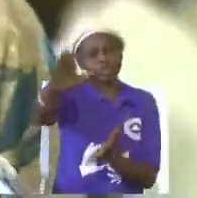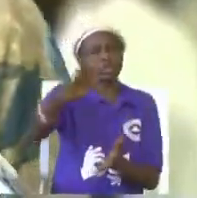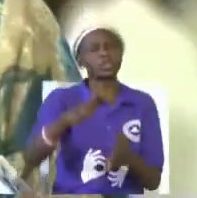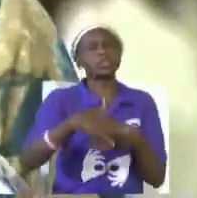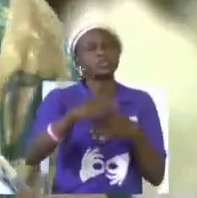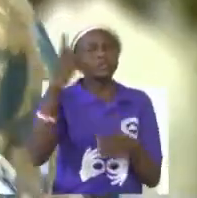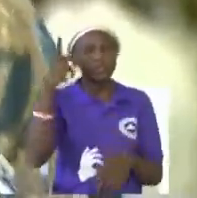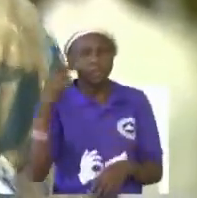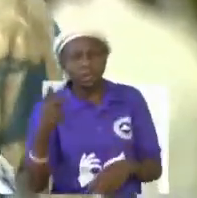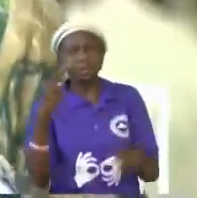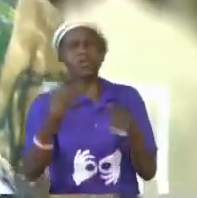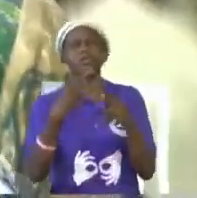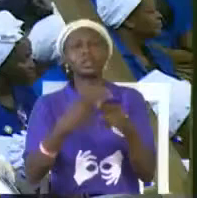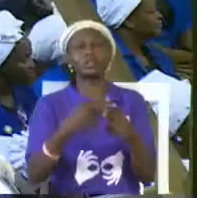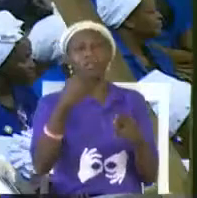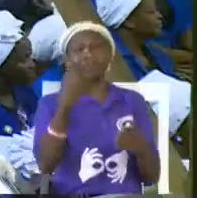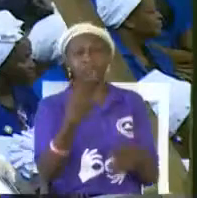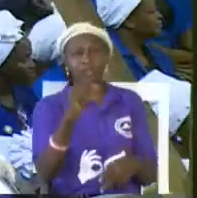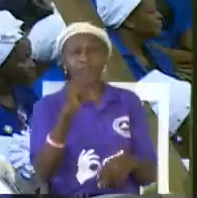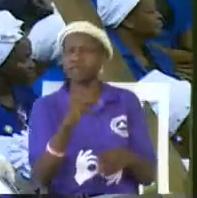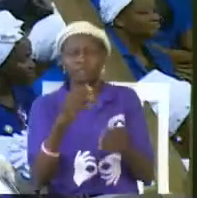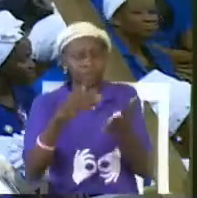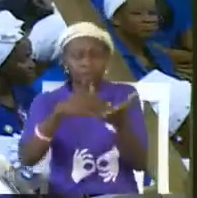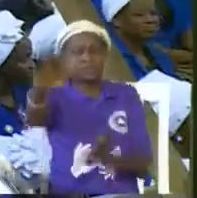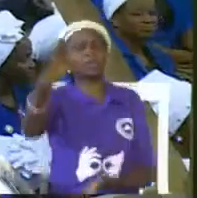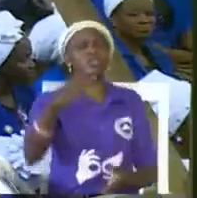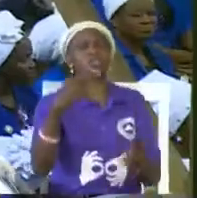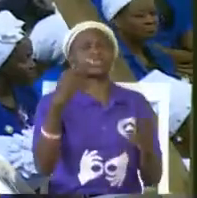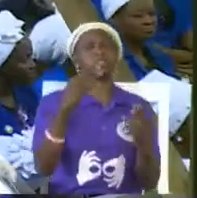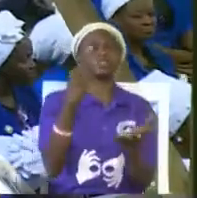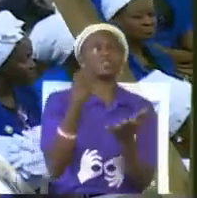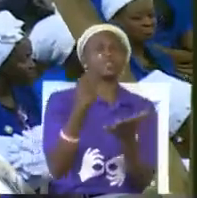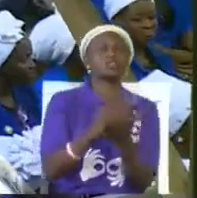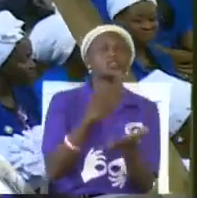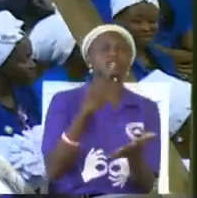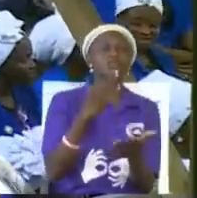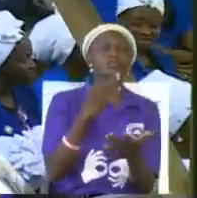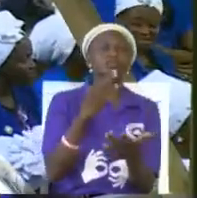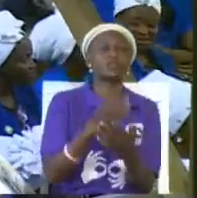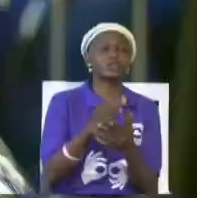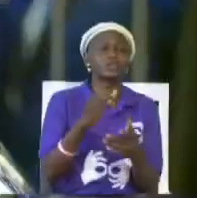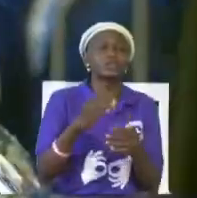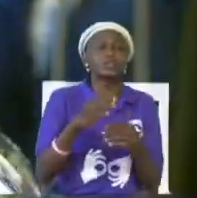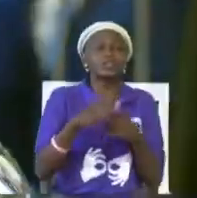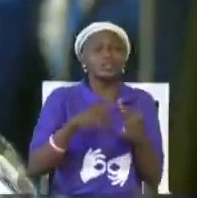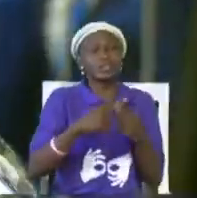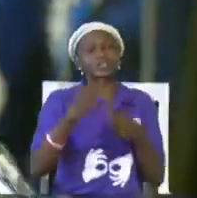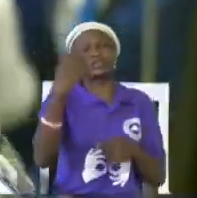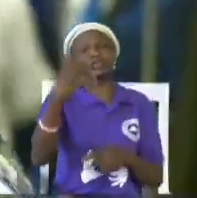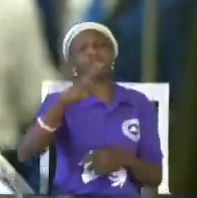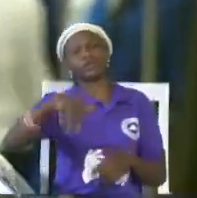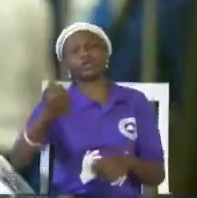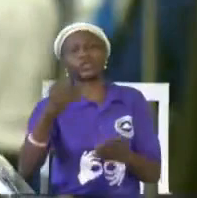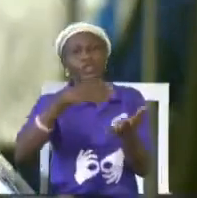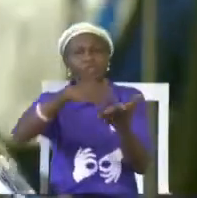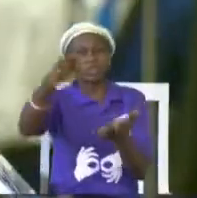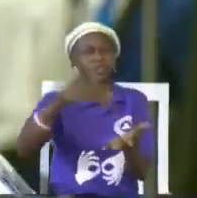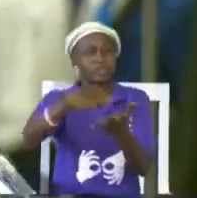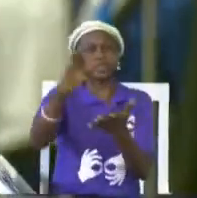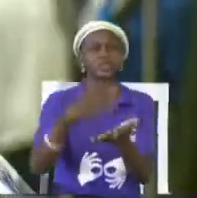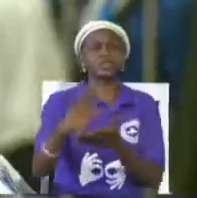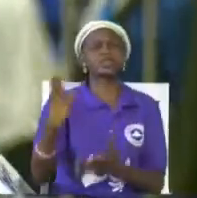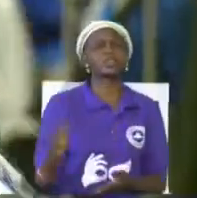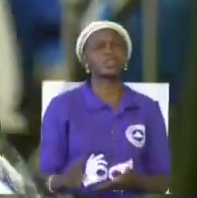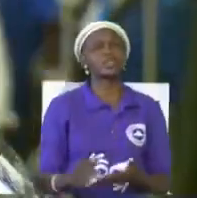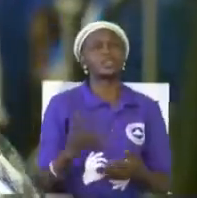Immediately he saw the name, Gideon Jones, he rejected the folder. Likewise, the 4 other doctors rejected our folder. So